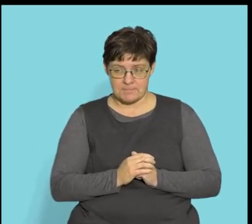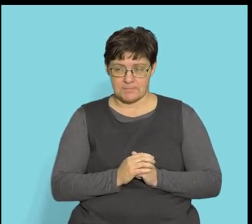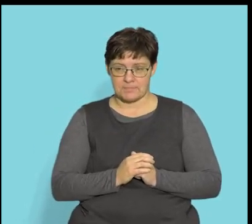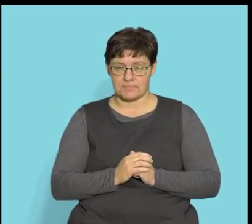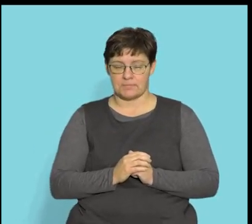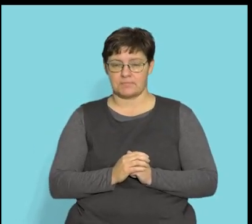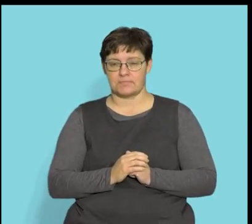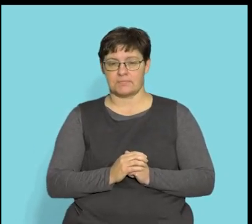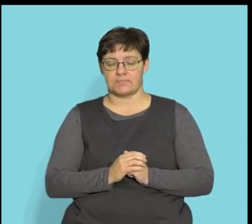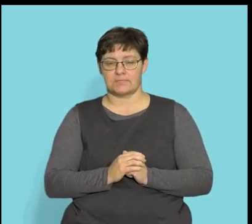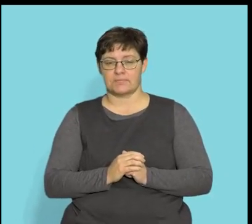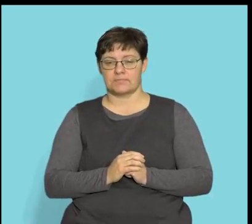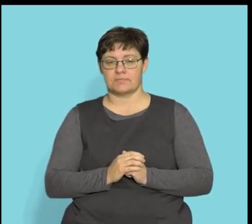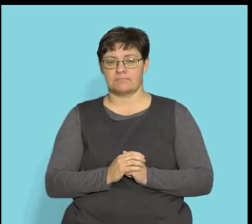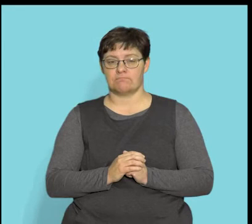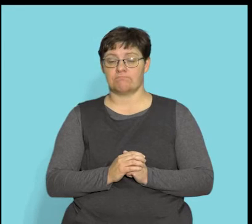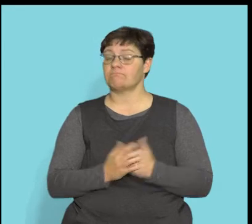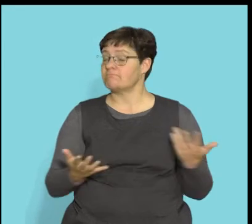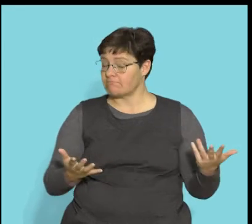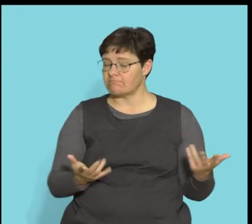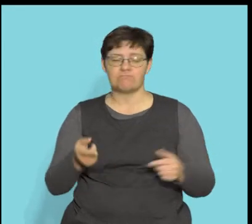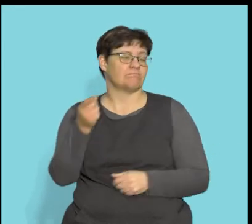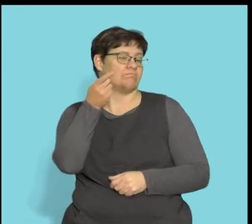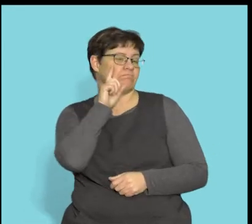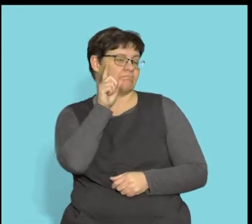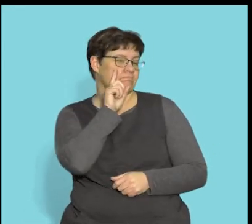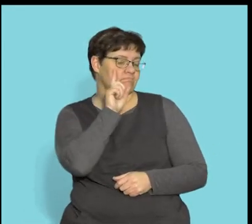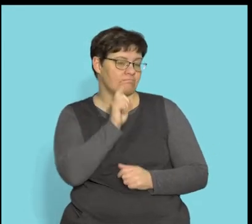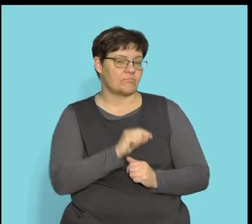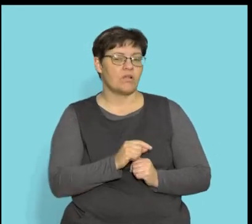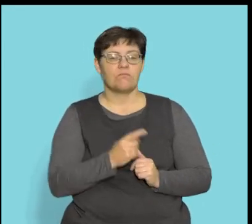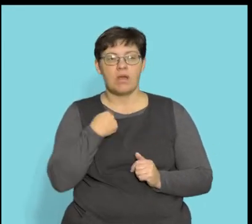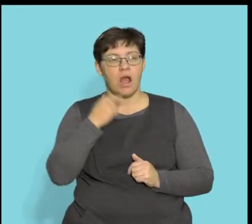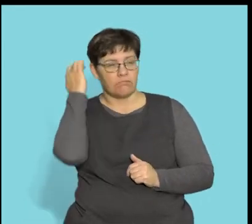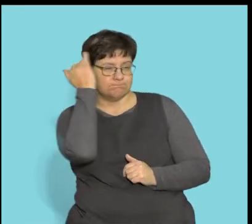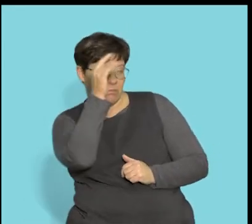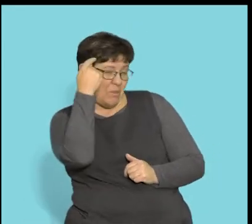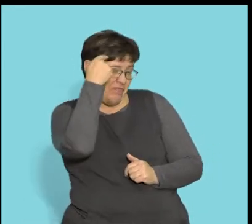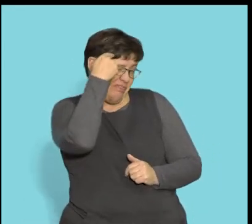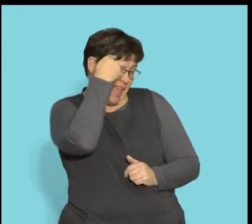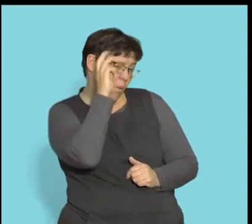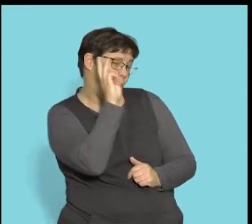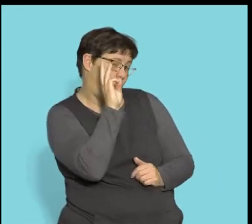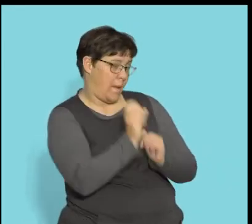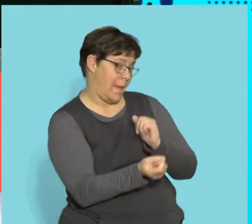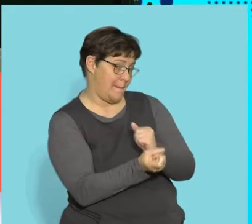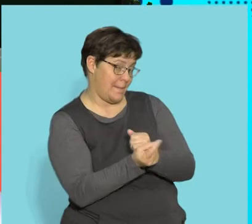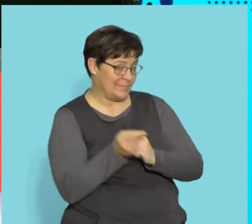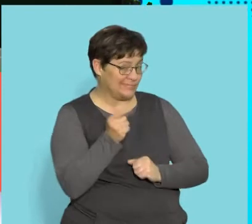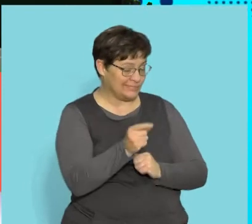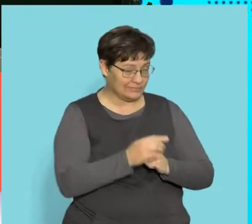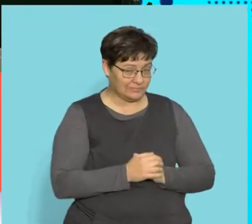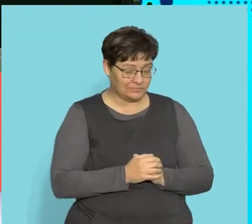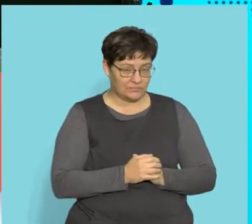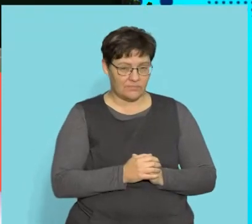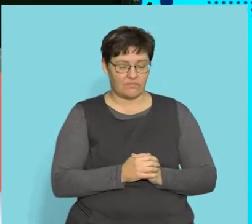is representative of my new volume. So everyone, we've now hypothesized about what we think the new volume